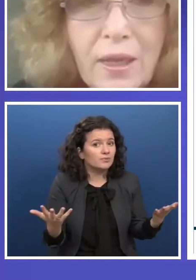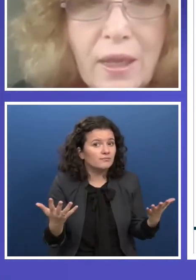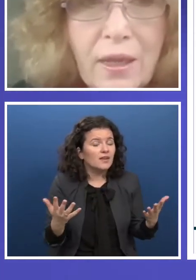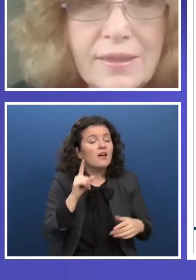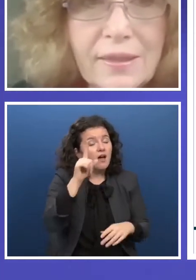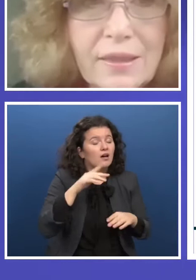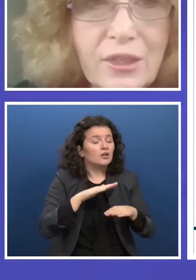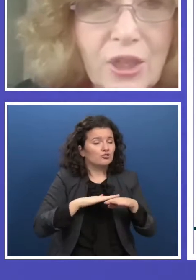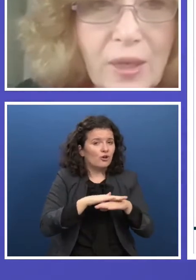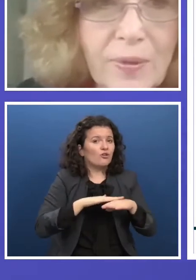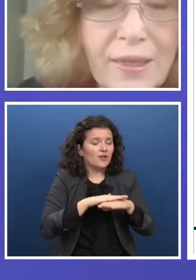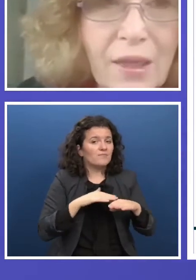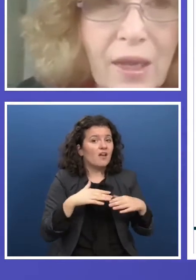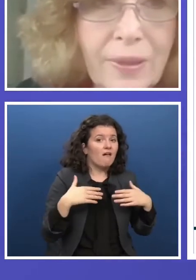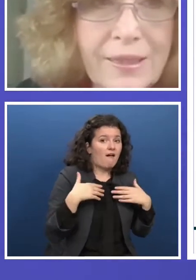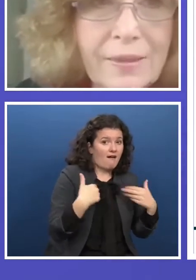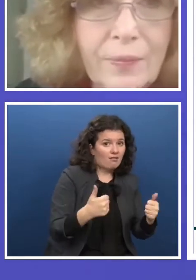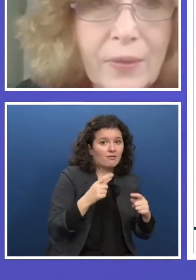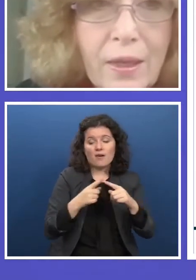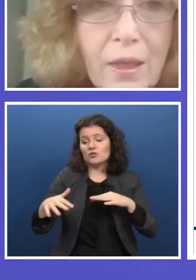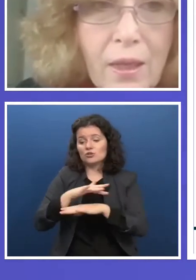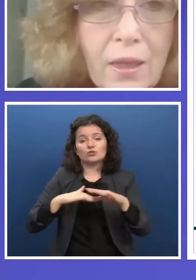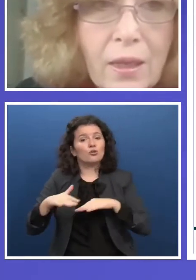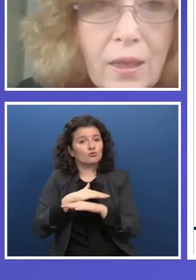social sector leadership? Next slide, please.